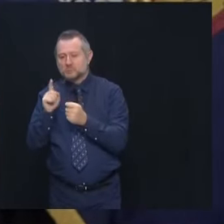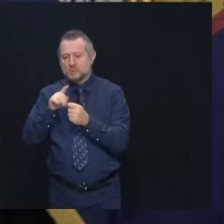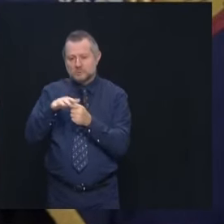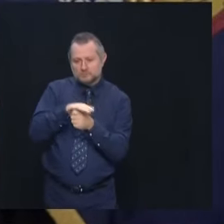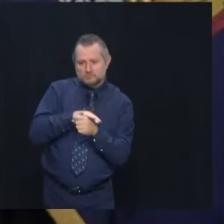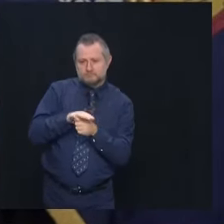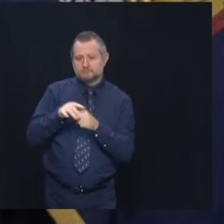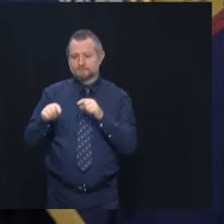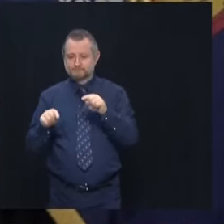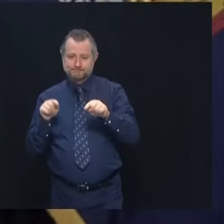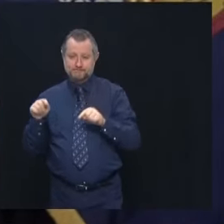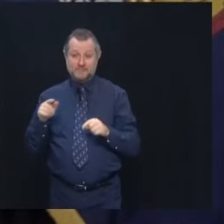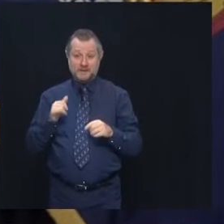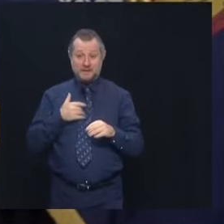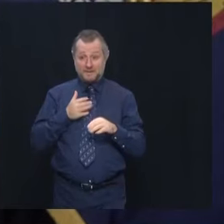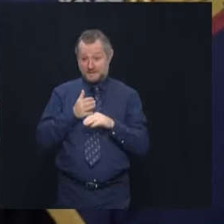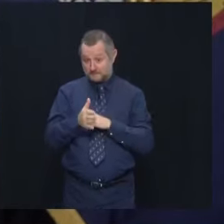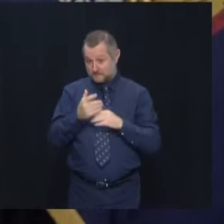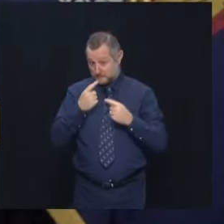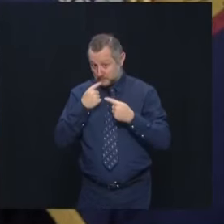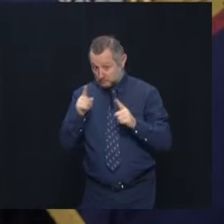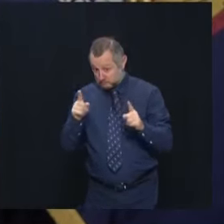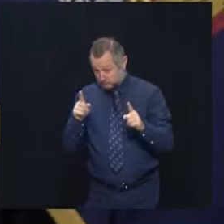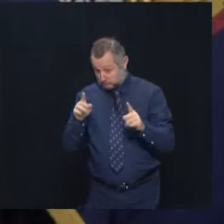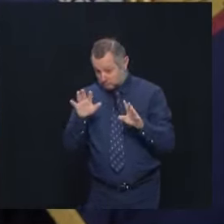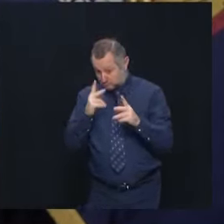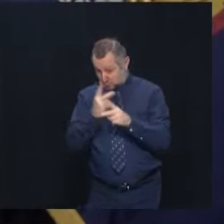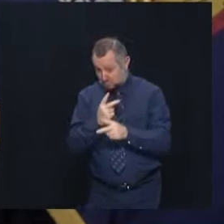Once we have that done, then